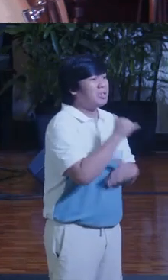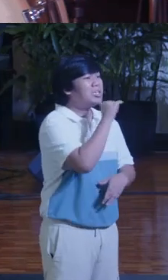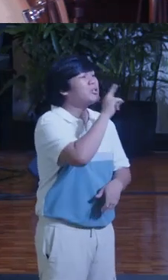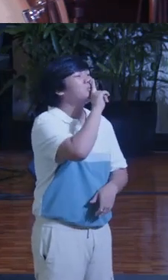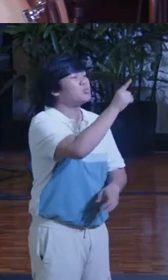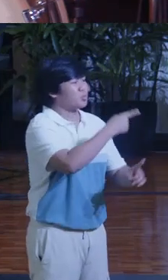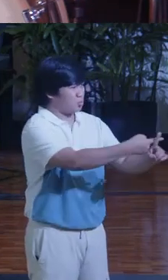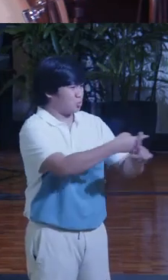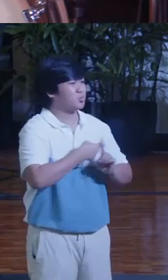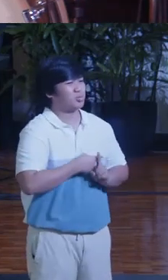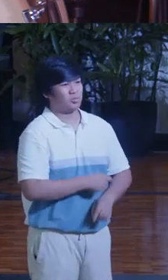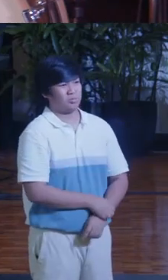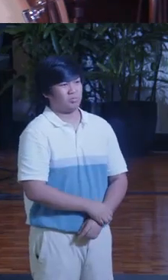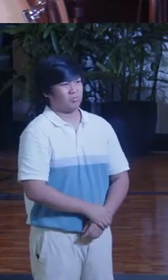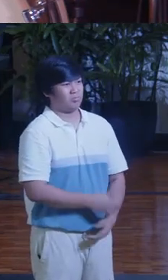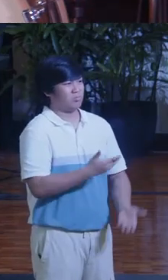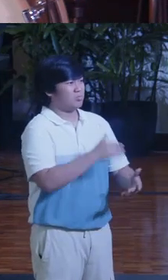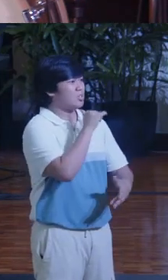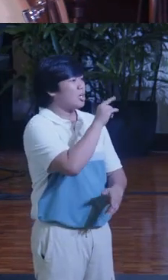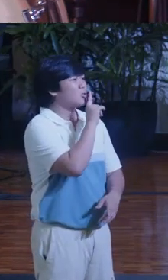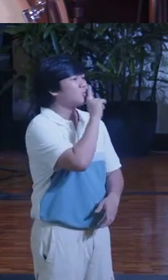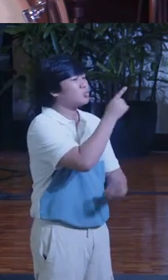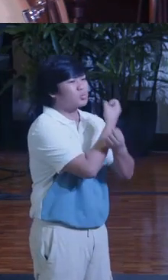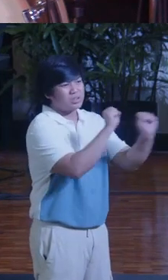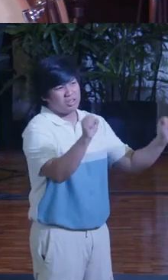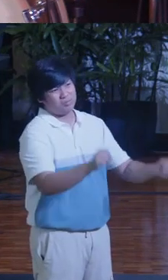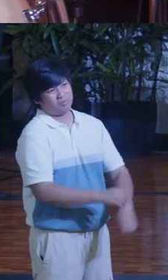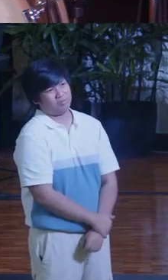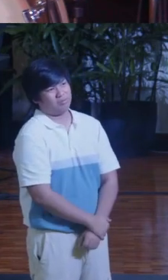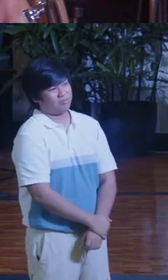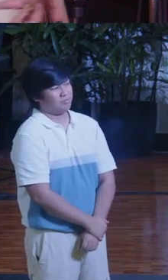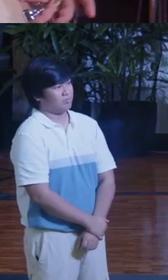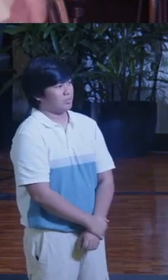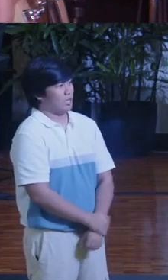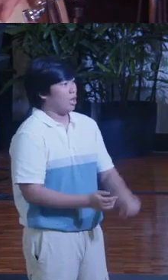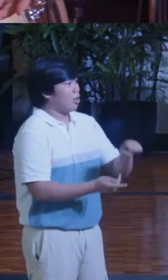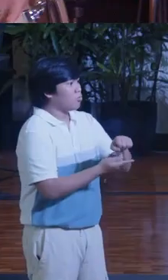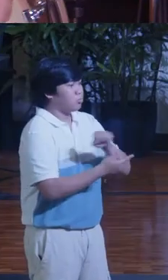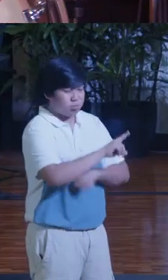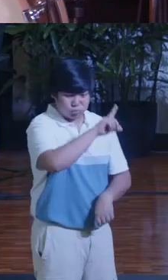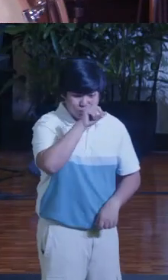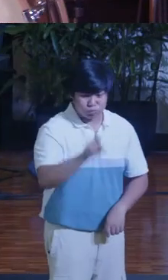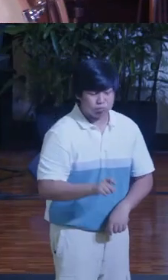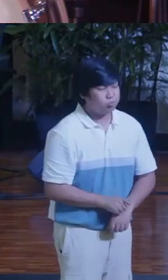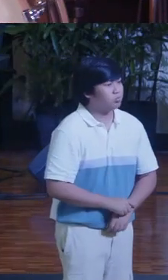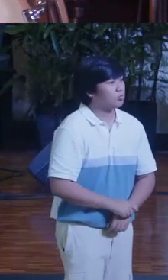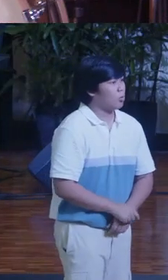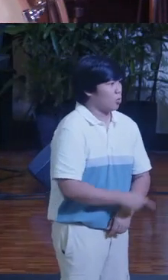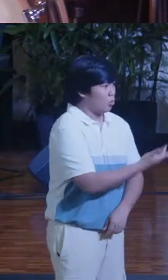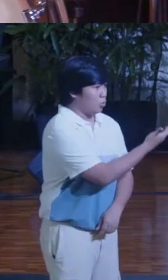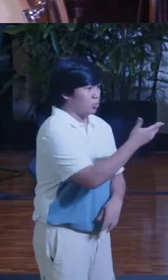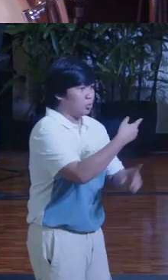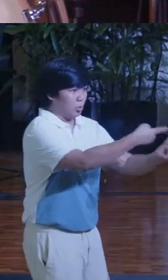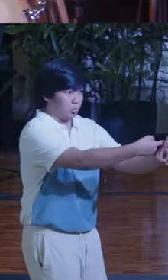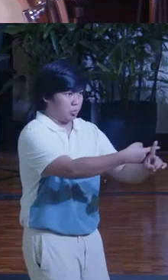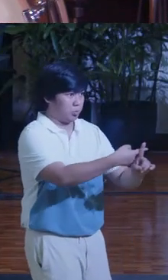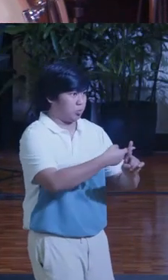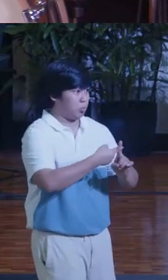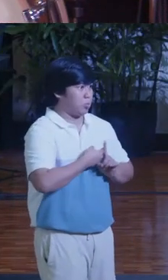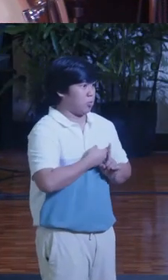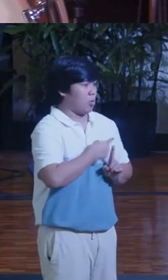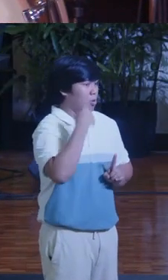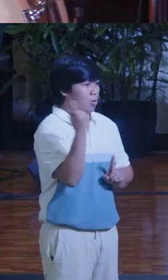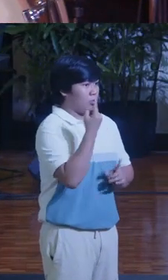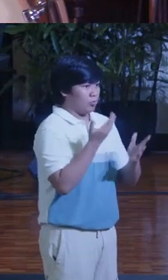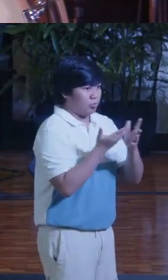Pablo. Sa chapter 3, verses 2 to 5. Sabi niya, let me ask you only this. Did you receive the Spirit by works of